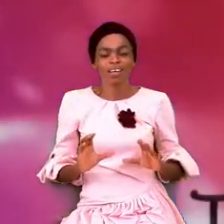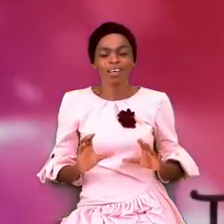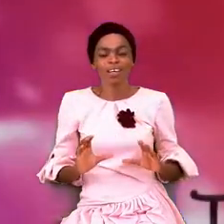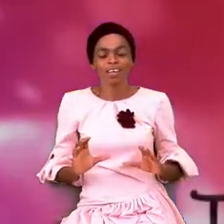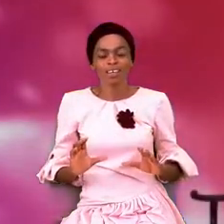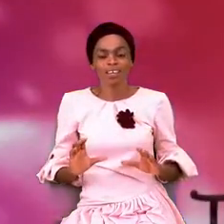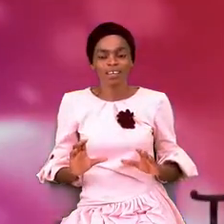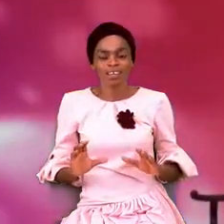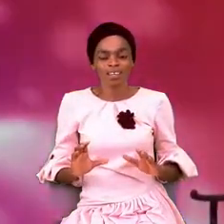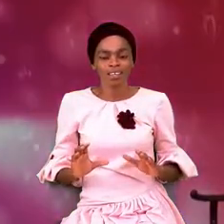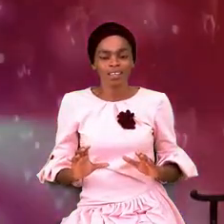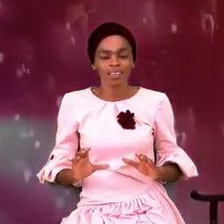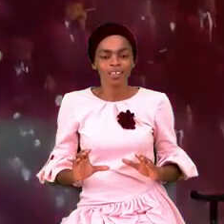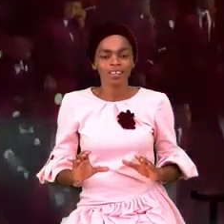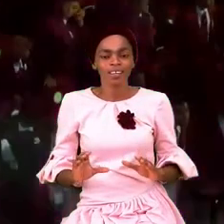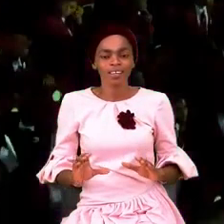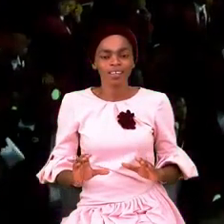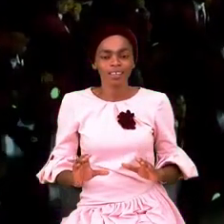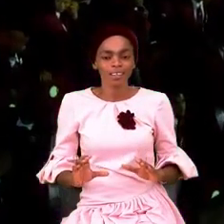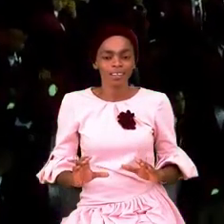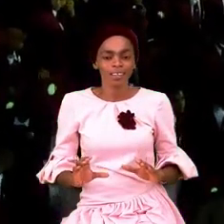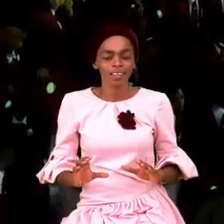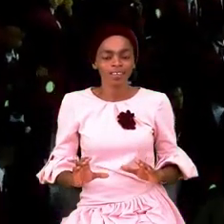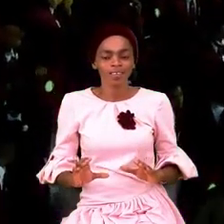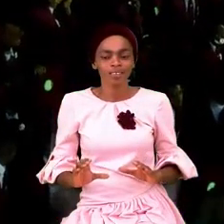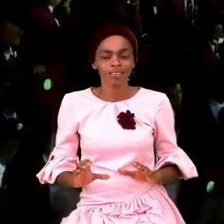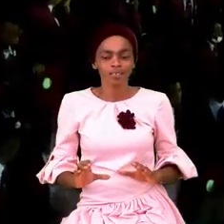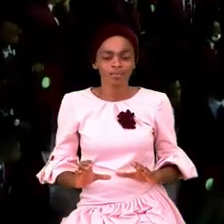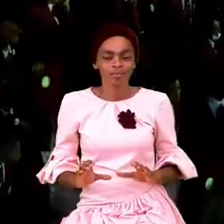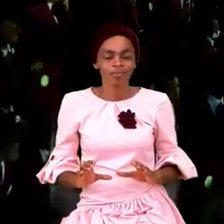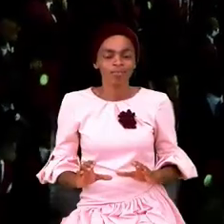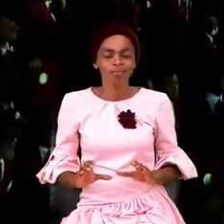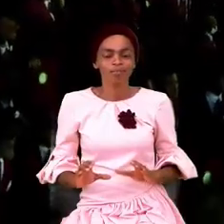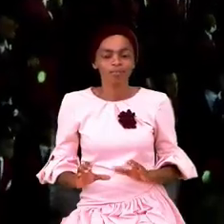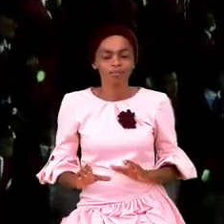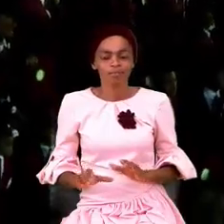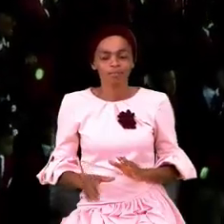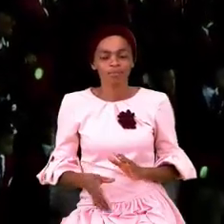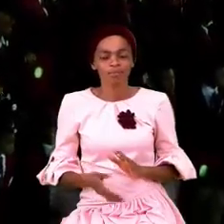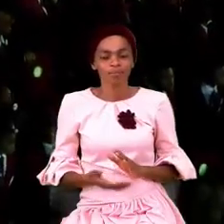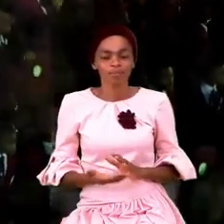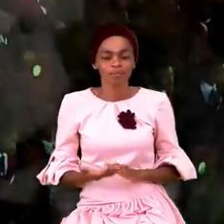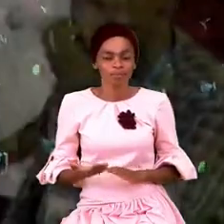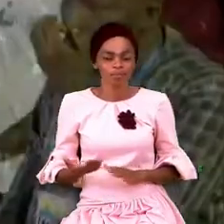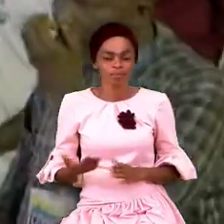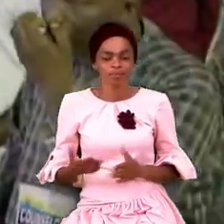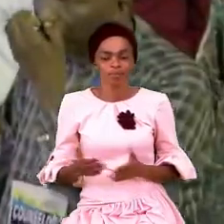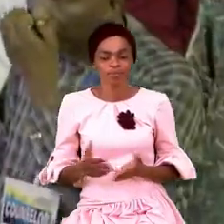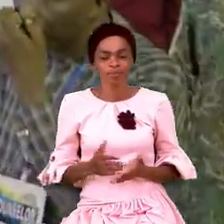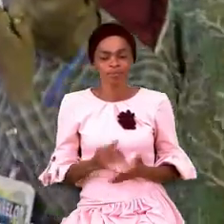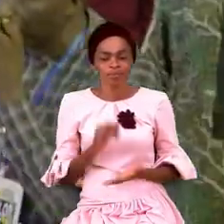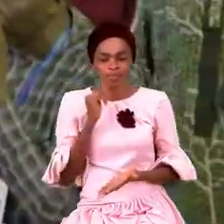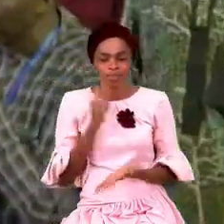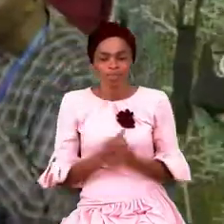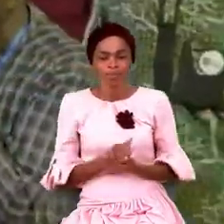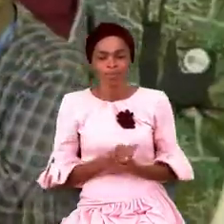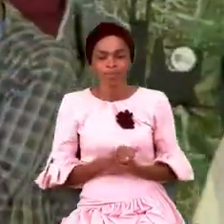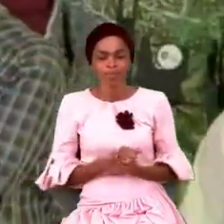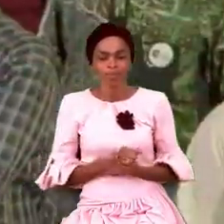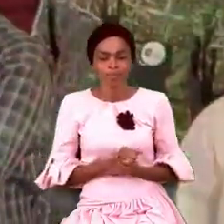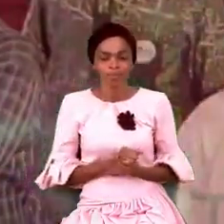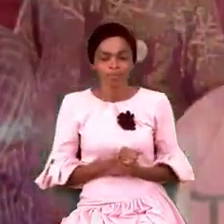Yeah. Amen. Amen. He rose and conquered hell and death. This mighty God never loses His